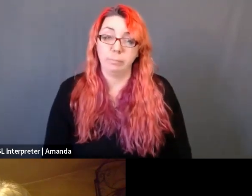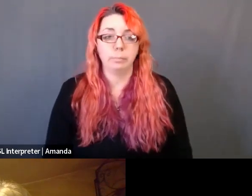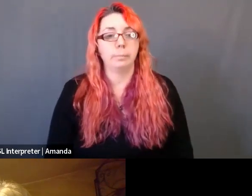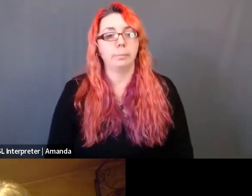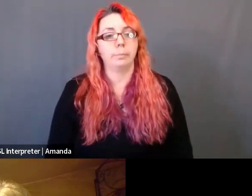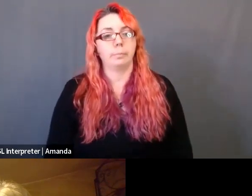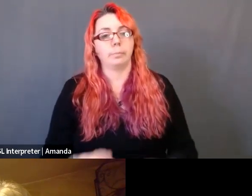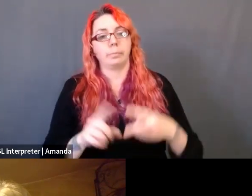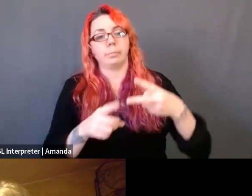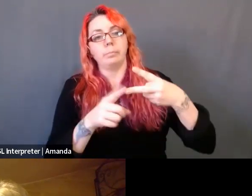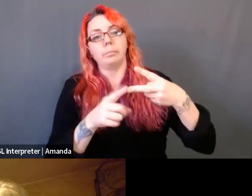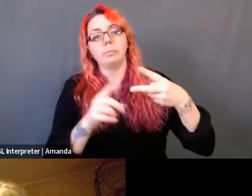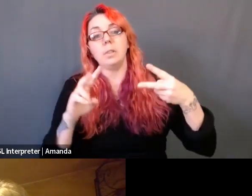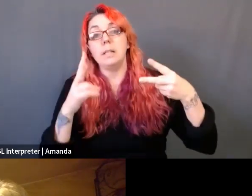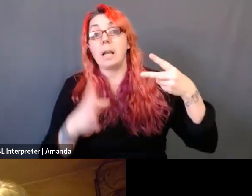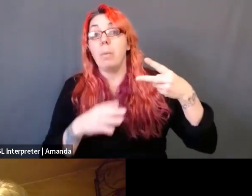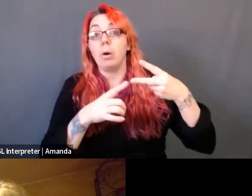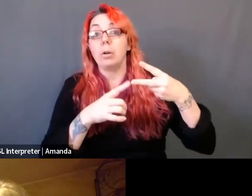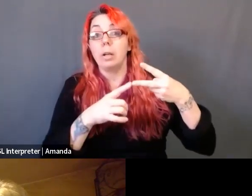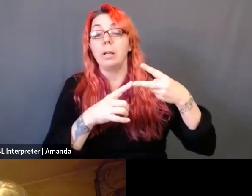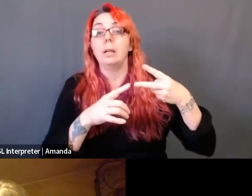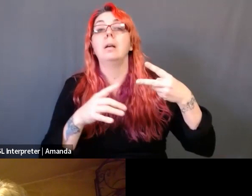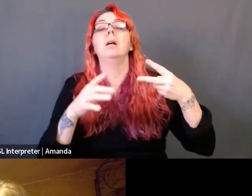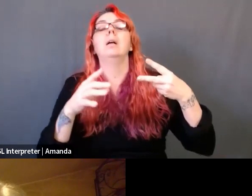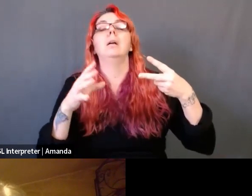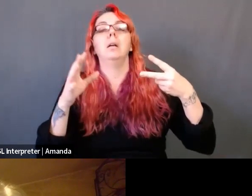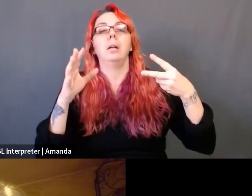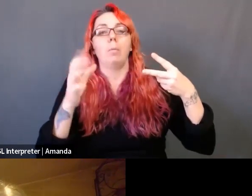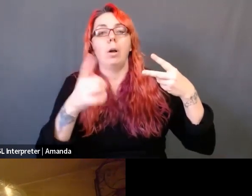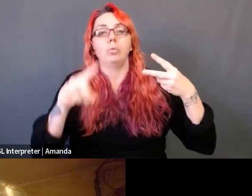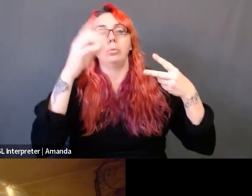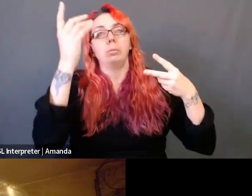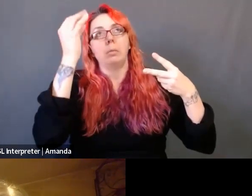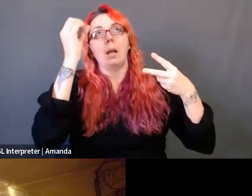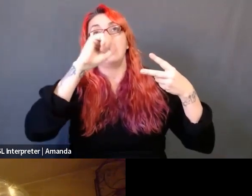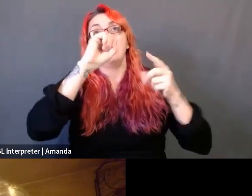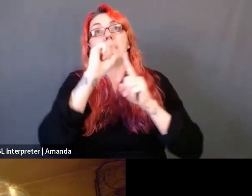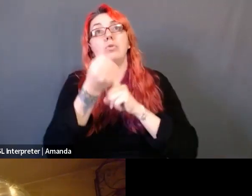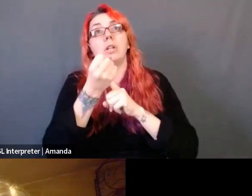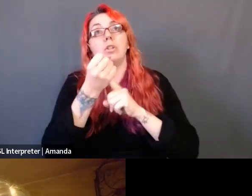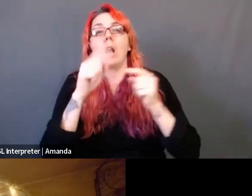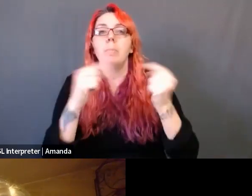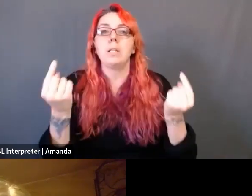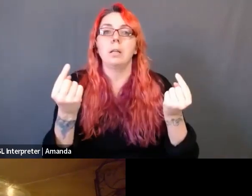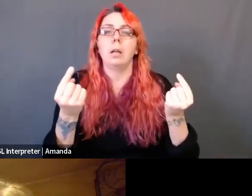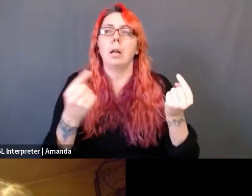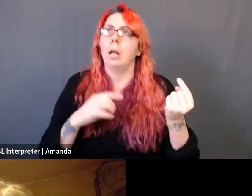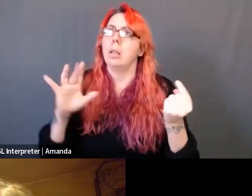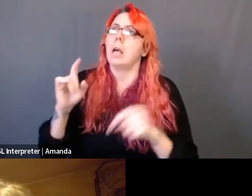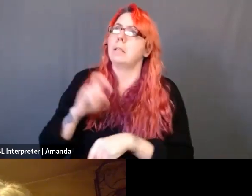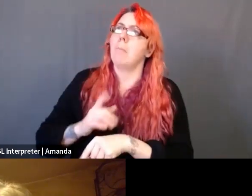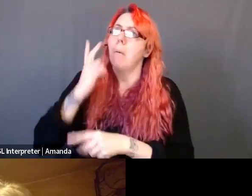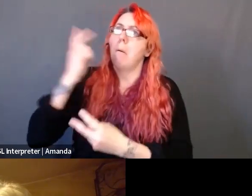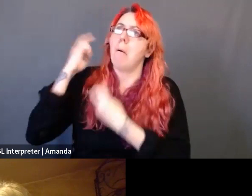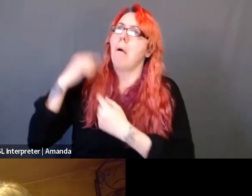part of the conversation you're going to have is to think about another situation where it went well. And what are the elements that made it go so well, right?